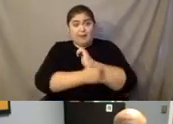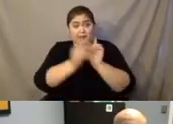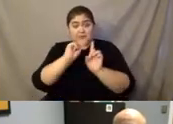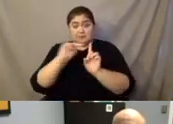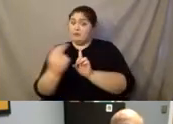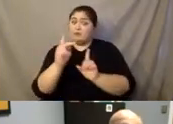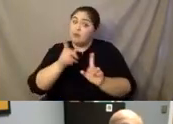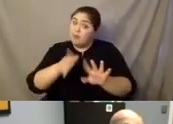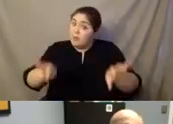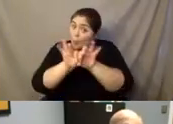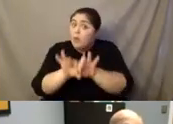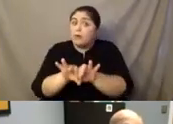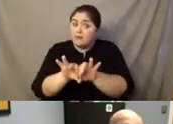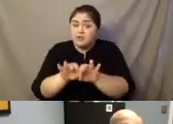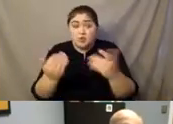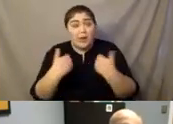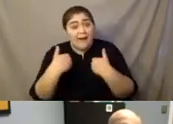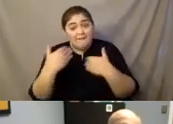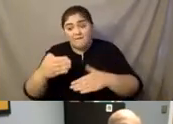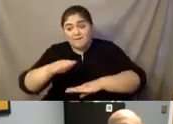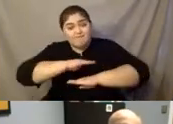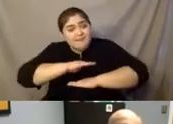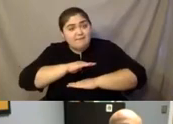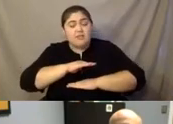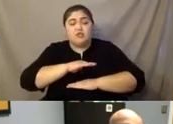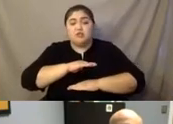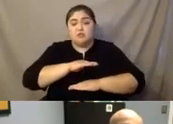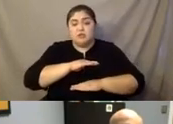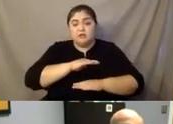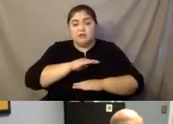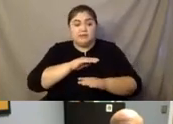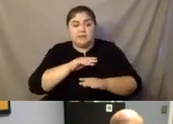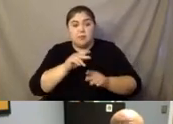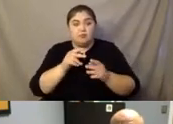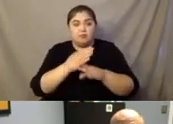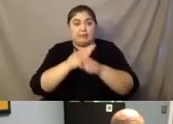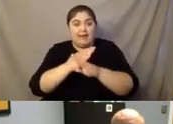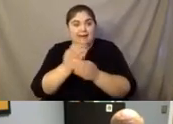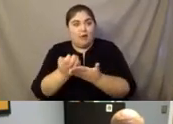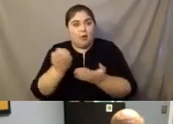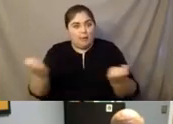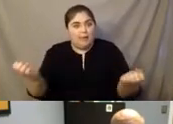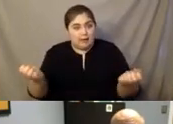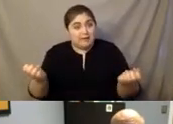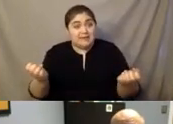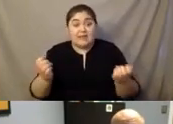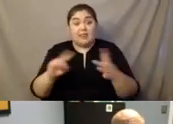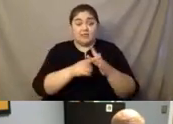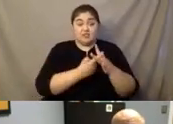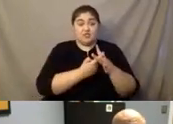extremely important. Do we have sufficient personal protective equipment? And early, that was a real